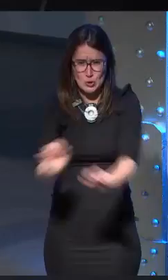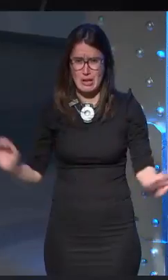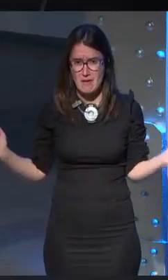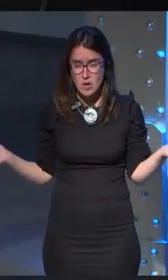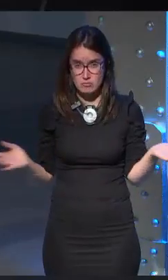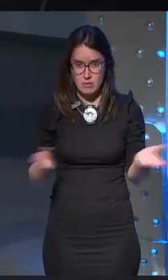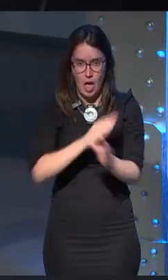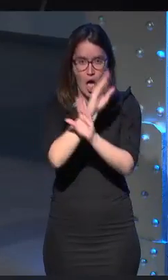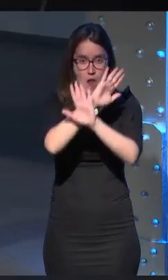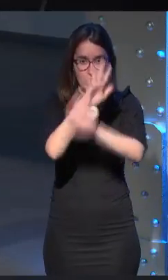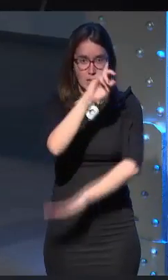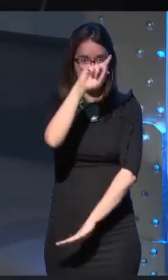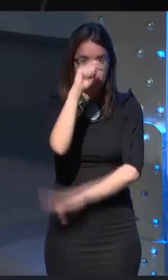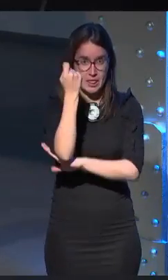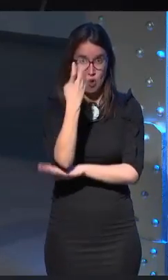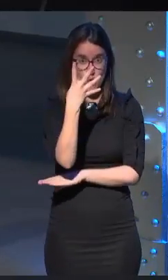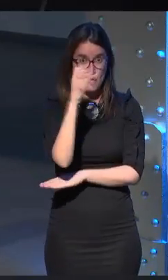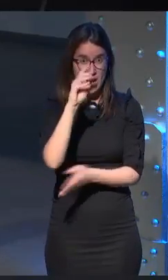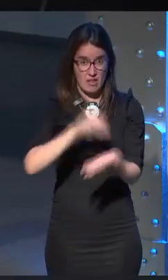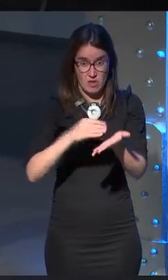it like 14 times now.